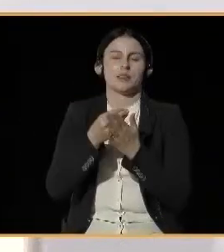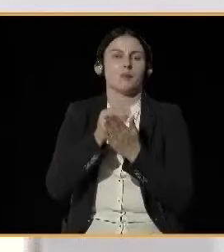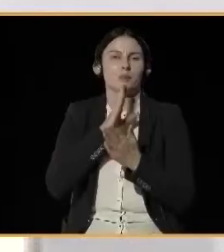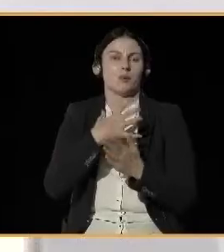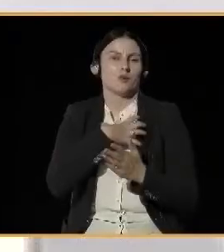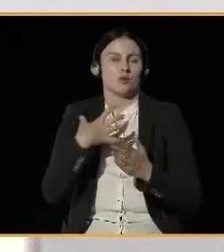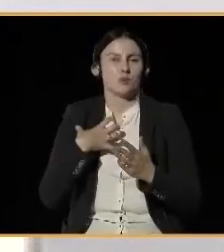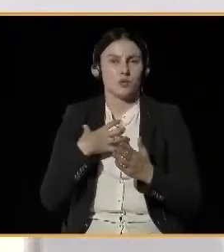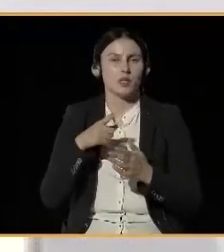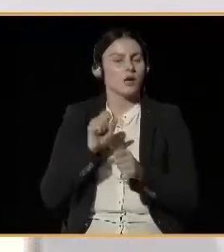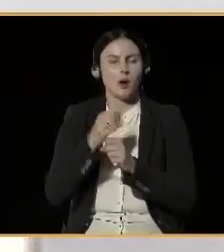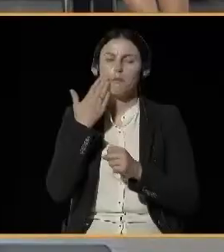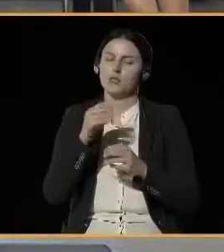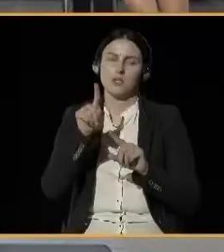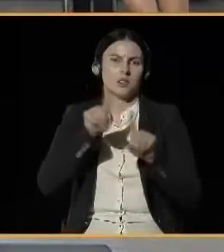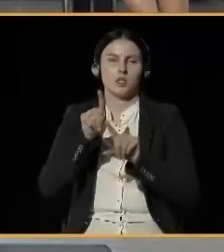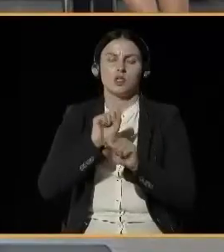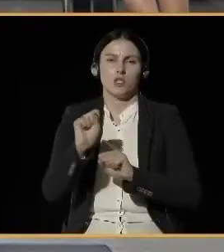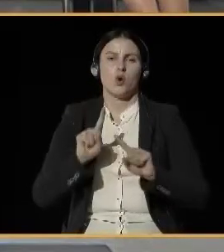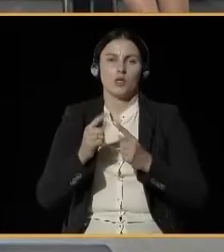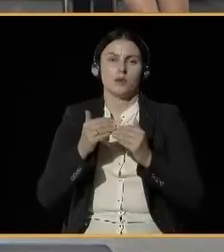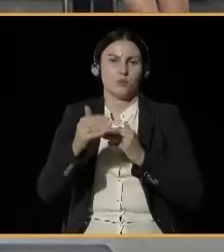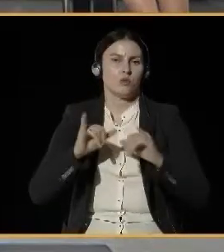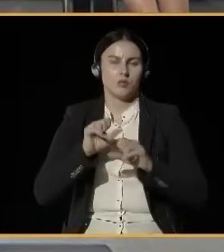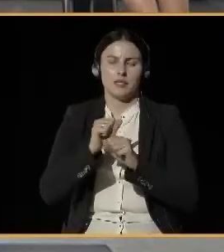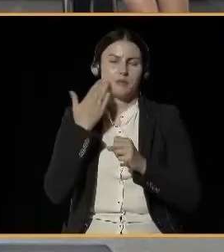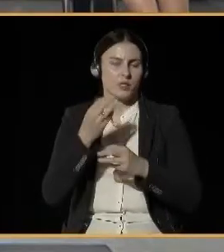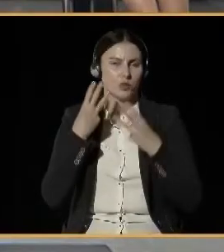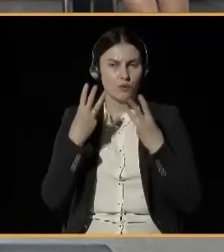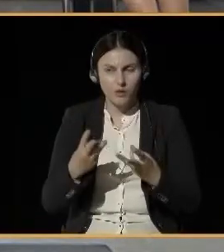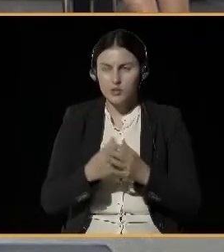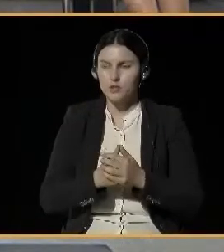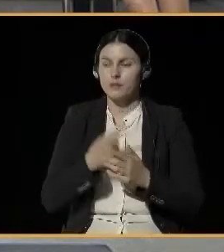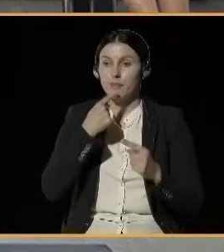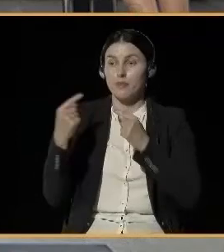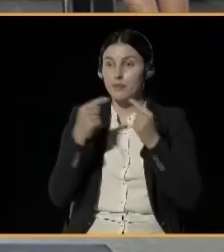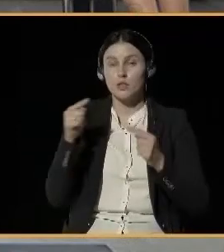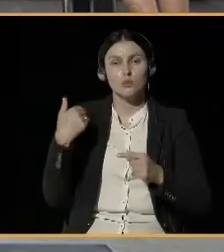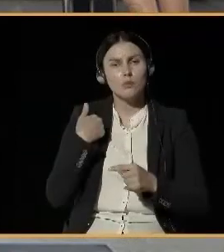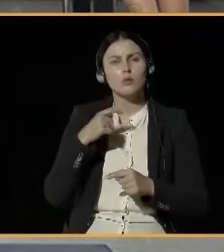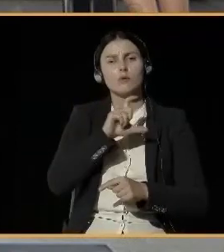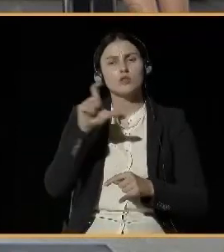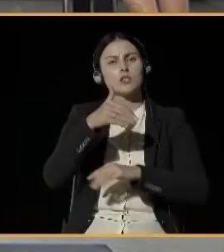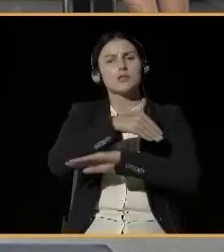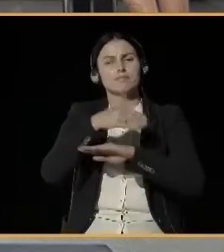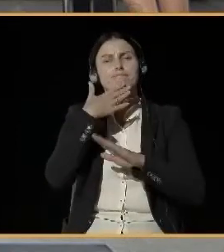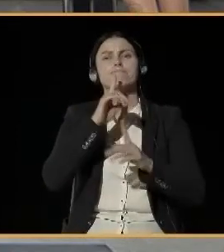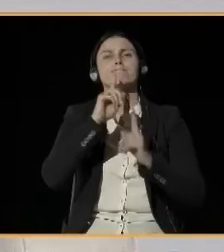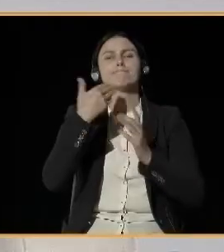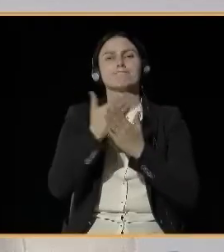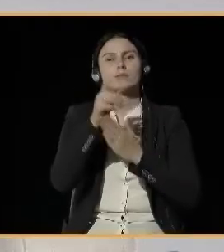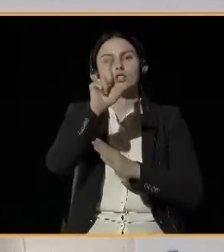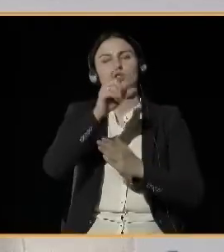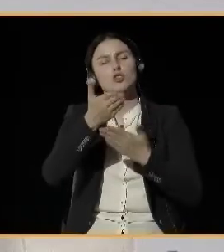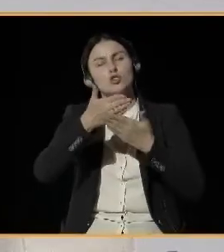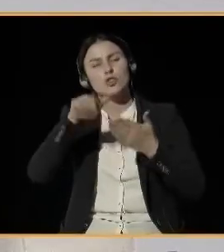of the silver economy, and their role, their importance. It goes without saying. Let me just add that